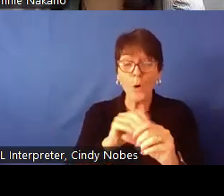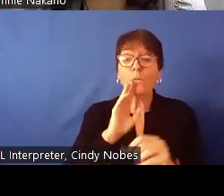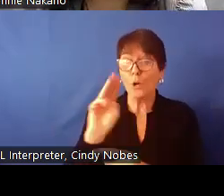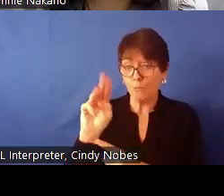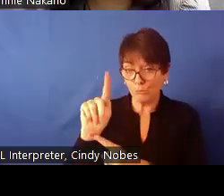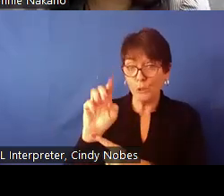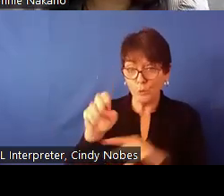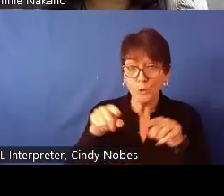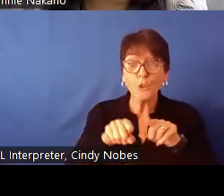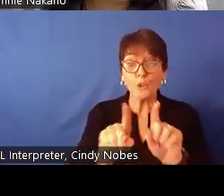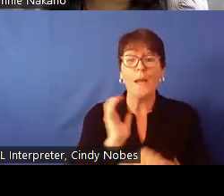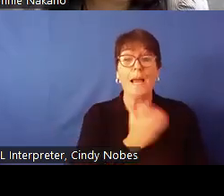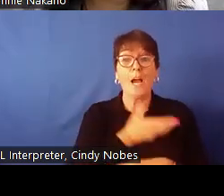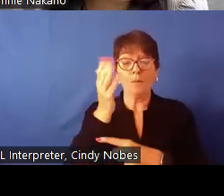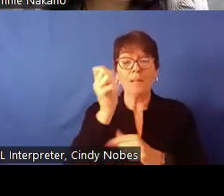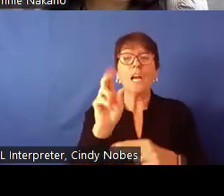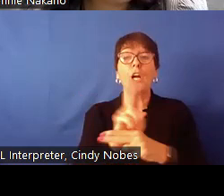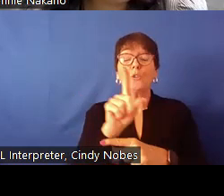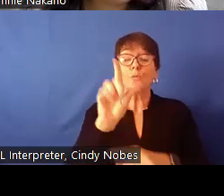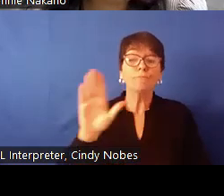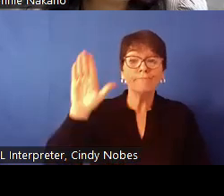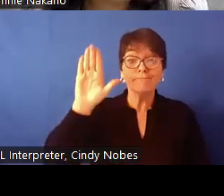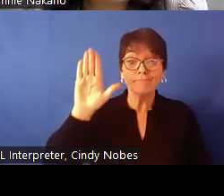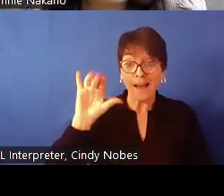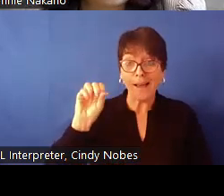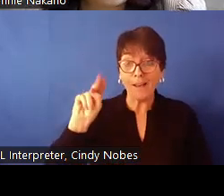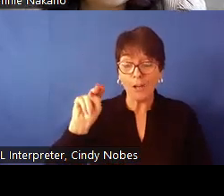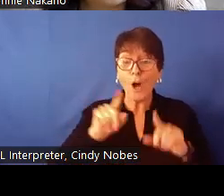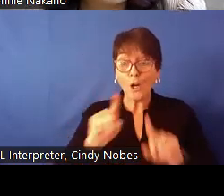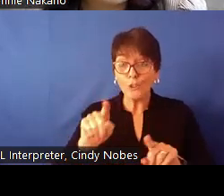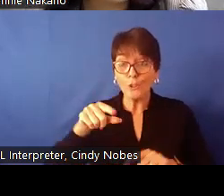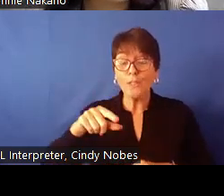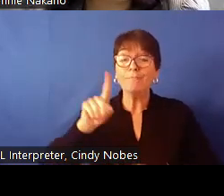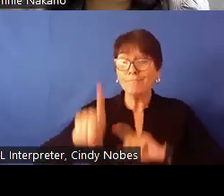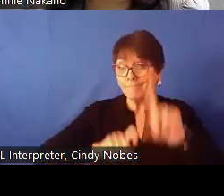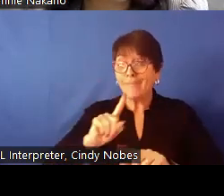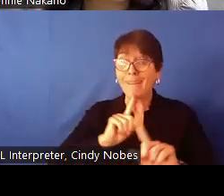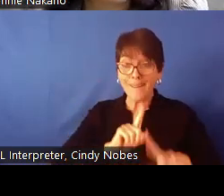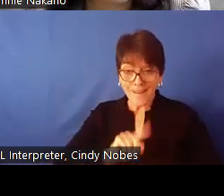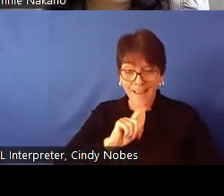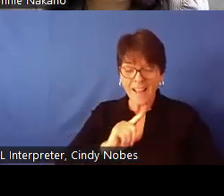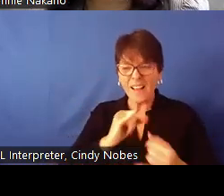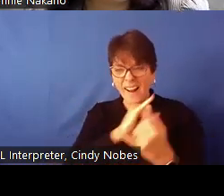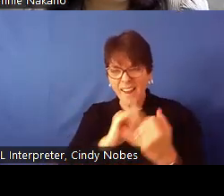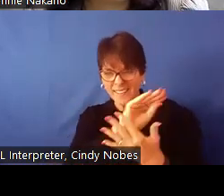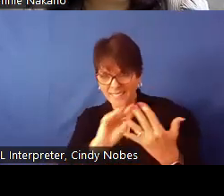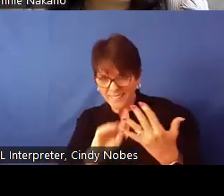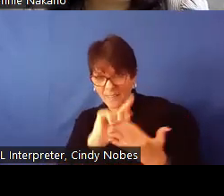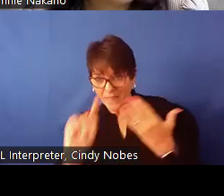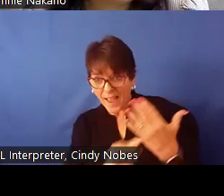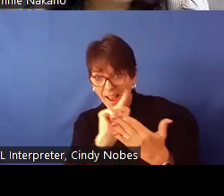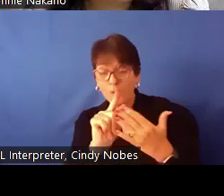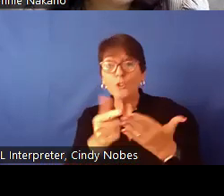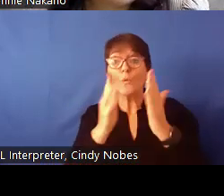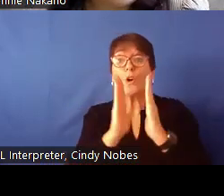the presentations. You can use your raise the hand icon during our Q&A portion, which will be towards the latter part of the hour to request